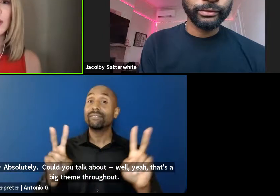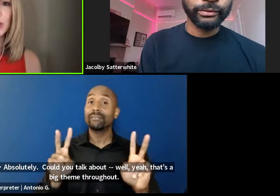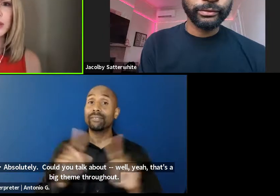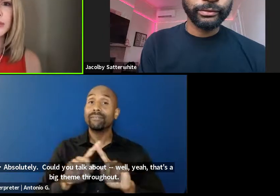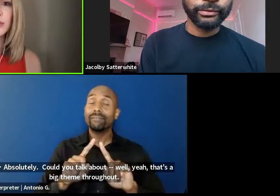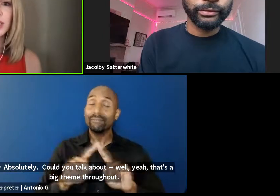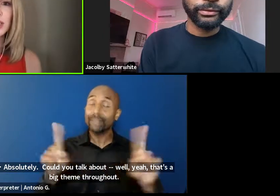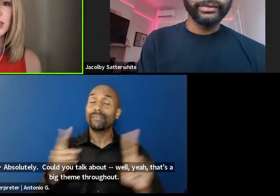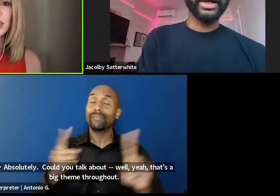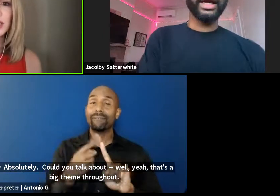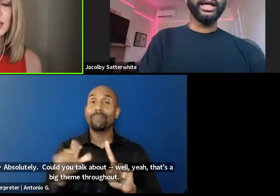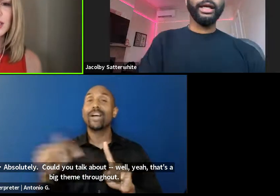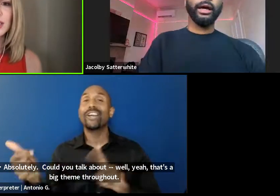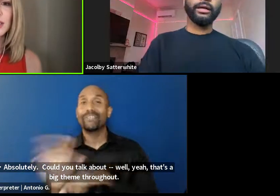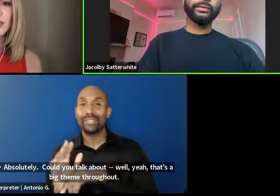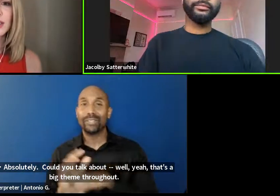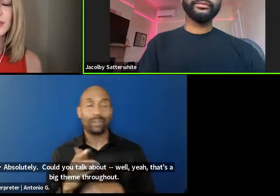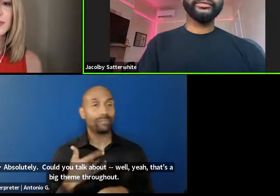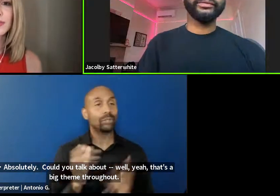like an album.